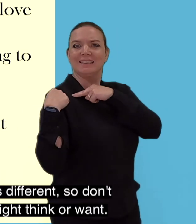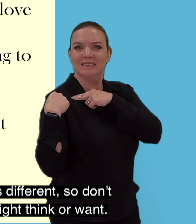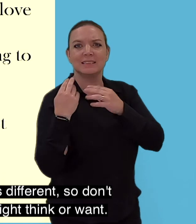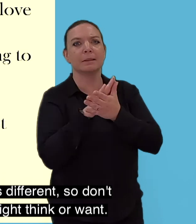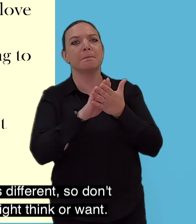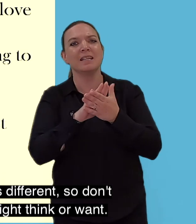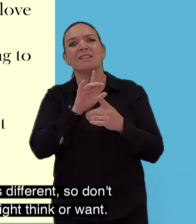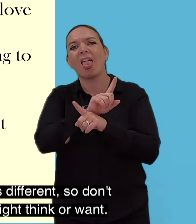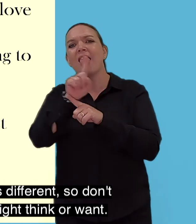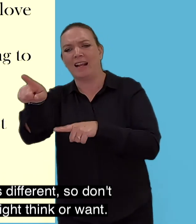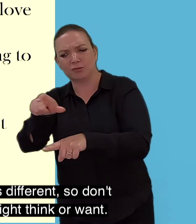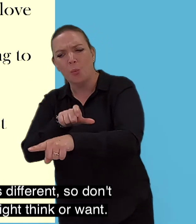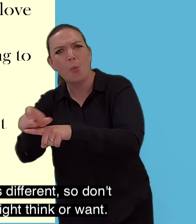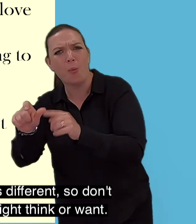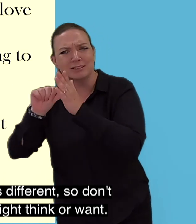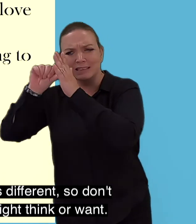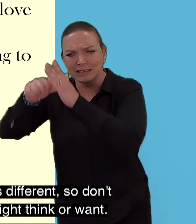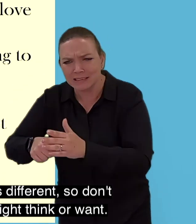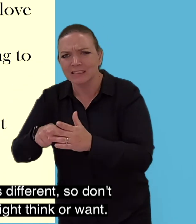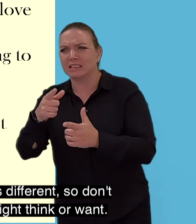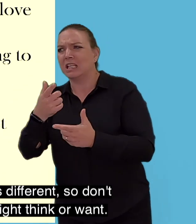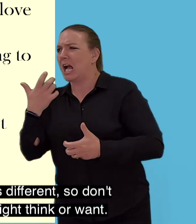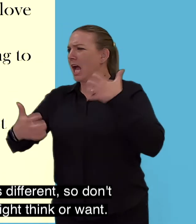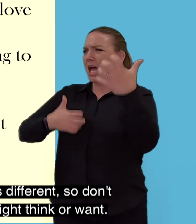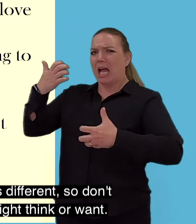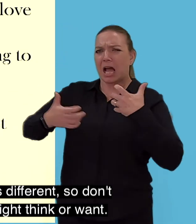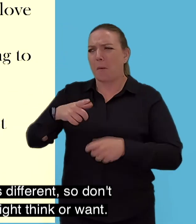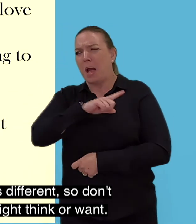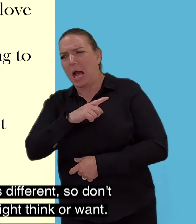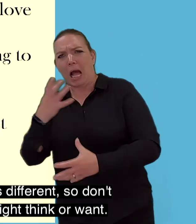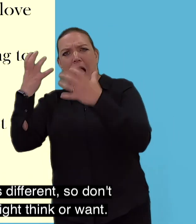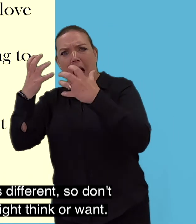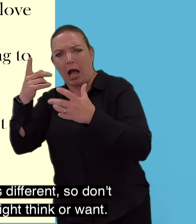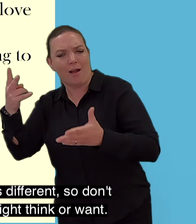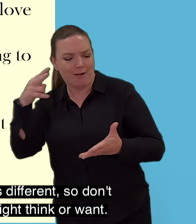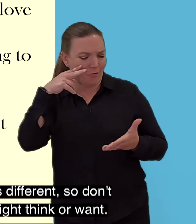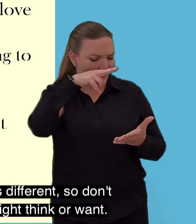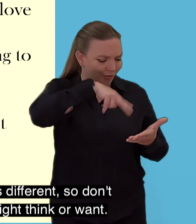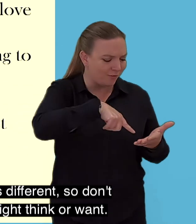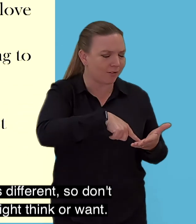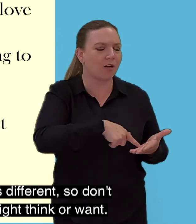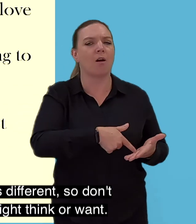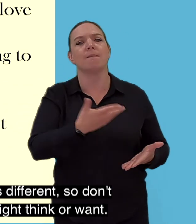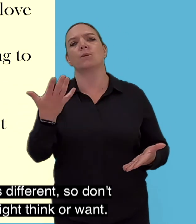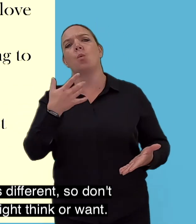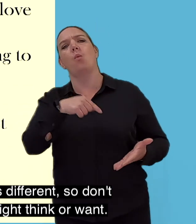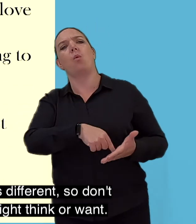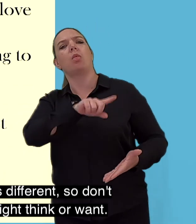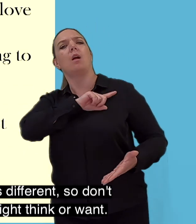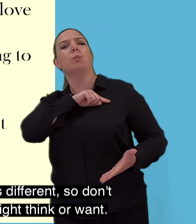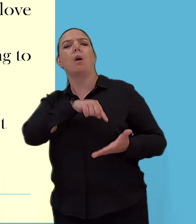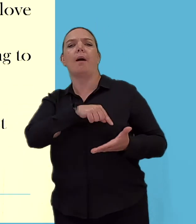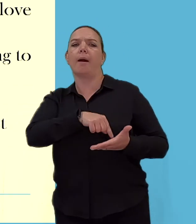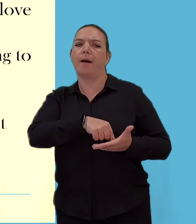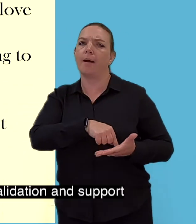get tough. The reasons will be very personal, and everyone is different, so don't compare yourself or base them on what others might think